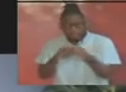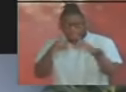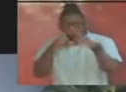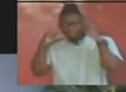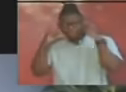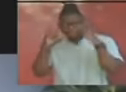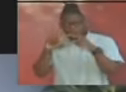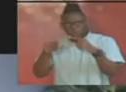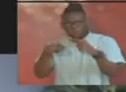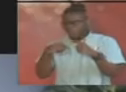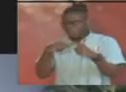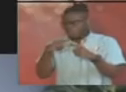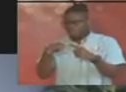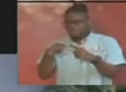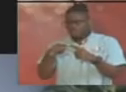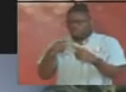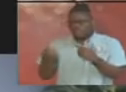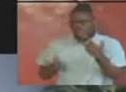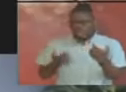outside of bars? Thank you.